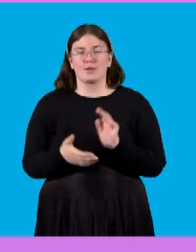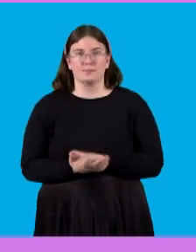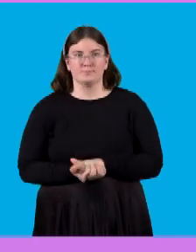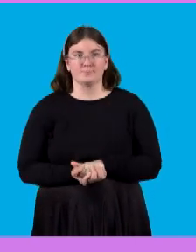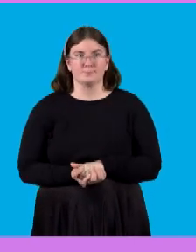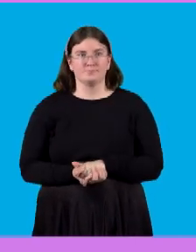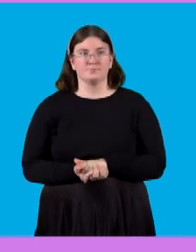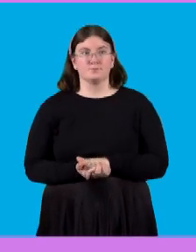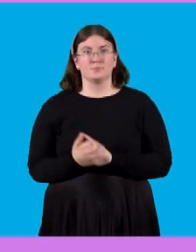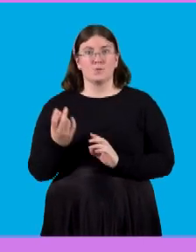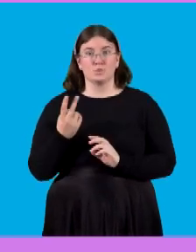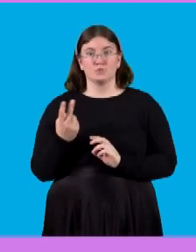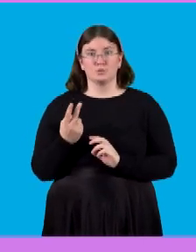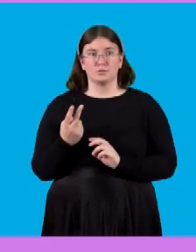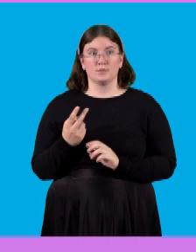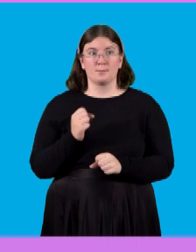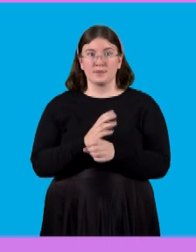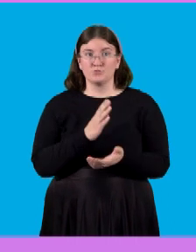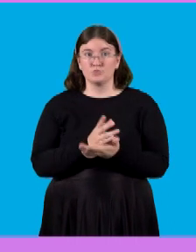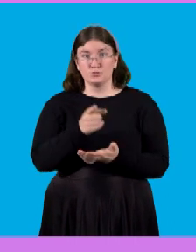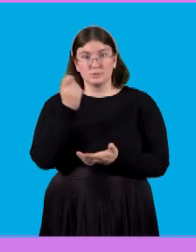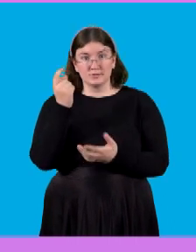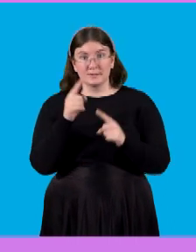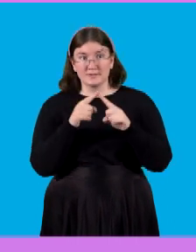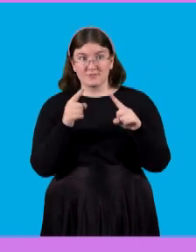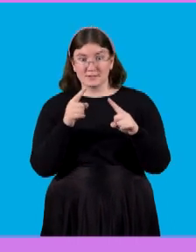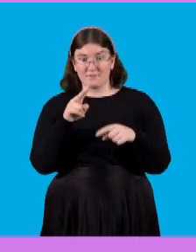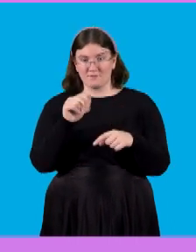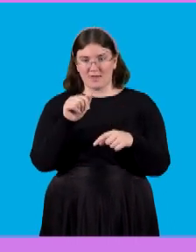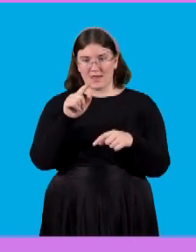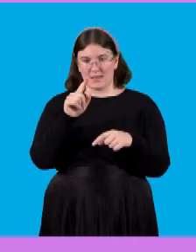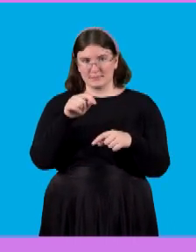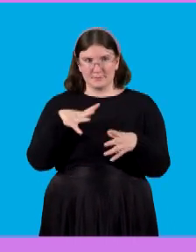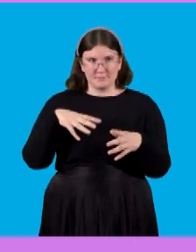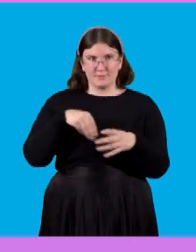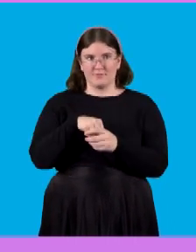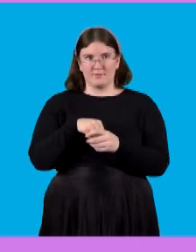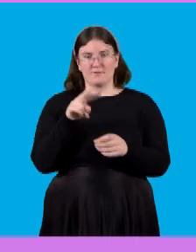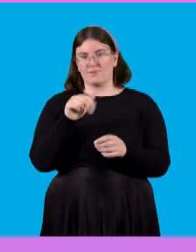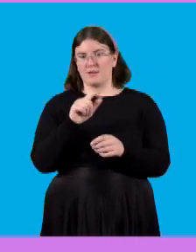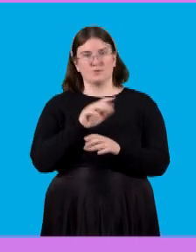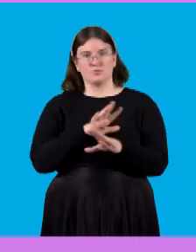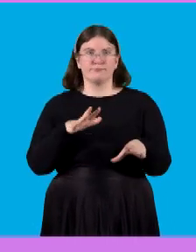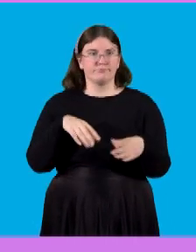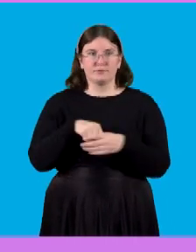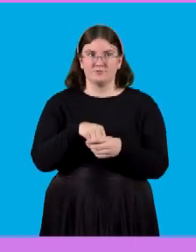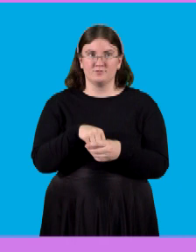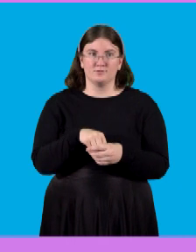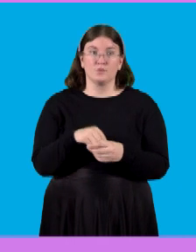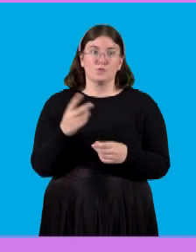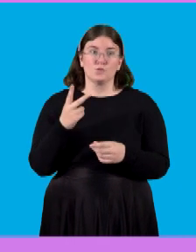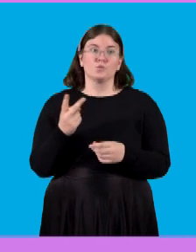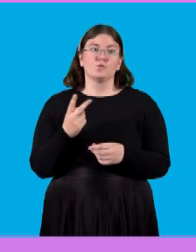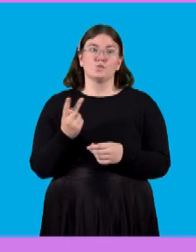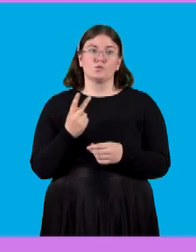those items are VAT exempted. Okay, and then also, we said, ensure that you understand the difference between VAT